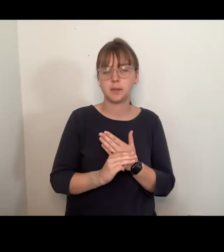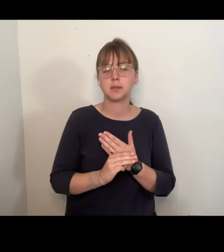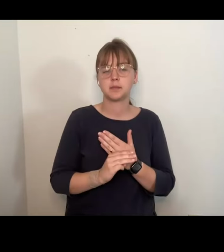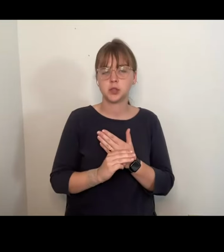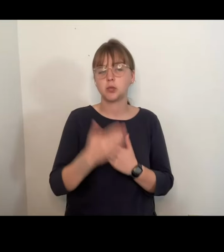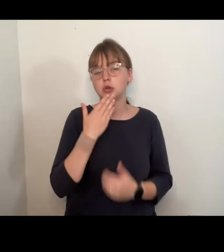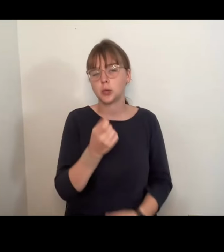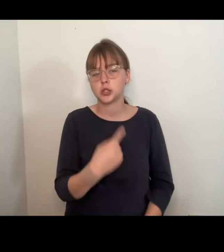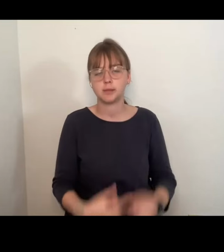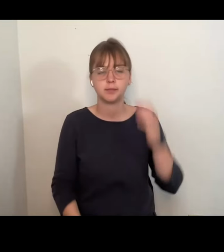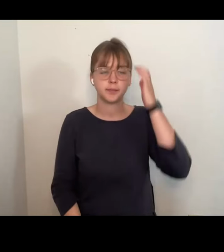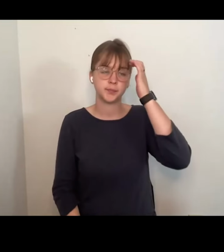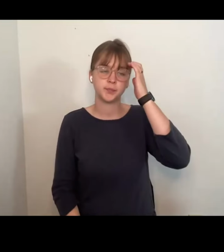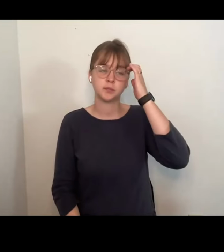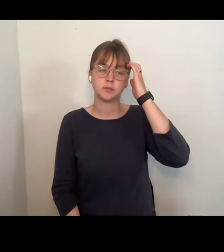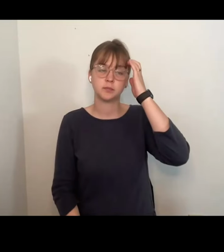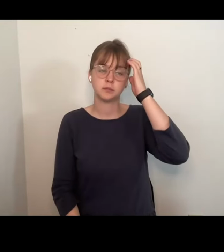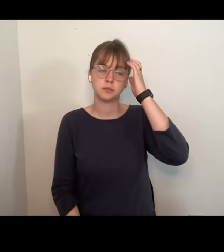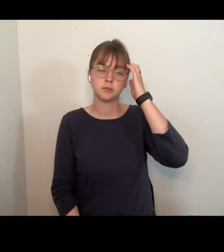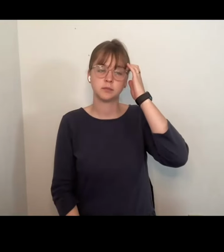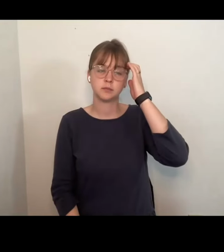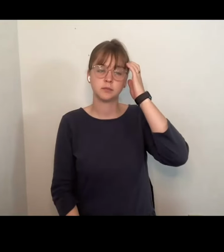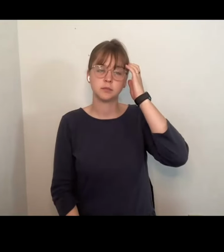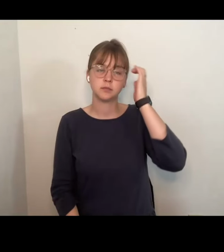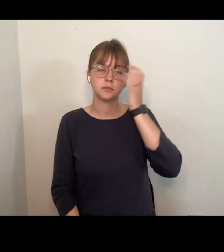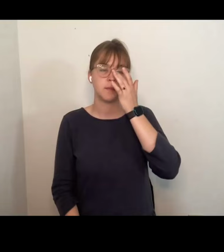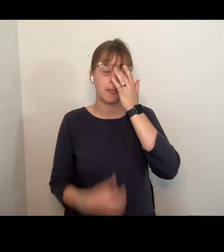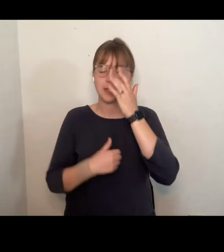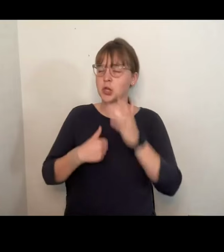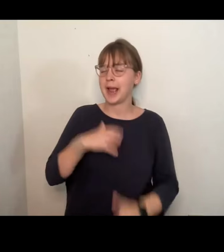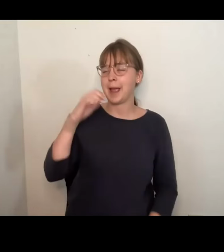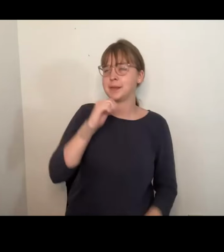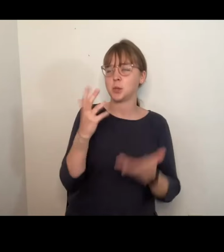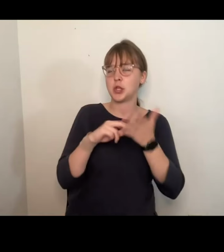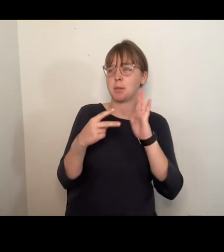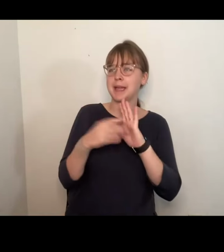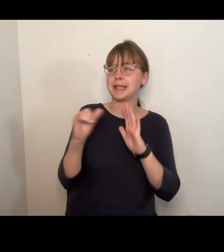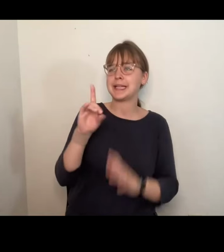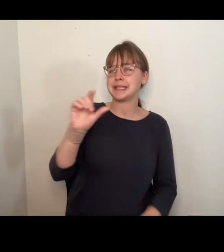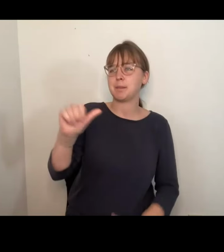question. I understand now. Yes, I'm sorry, I didn't think about that